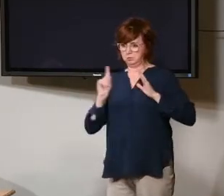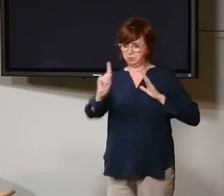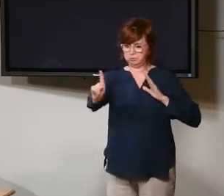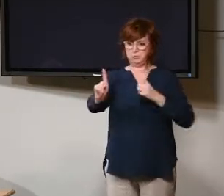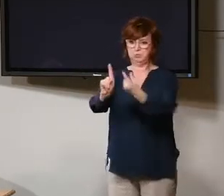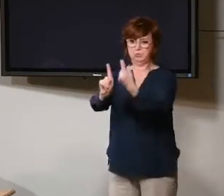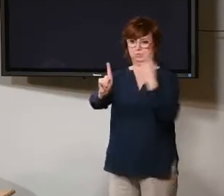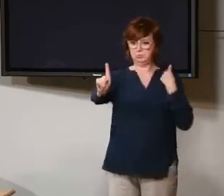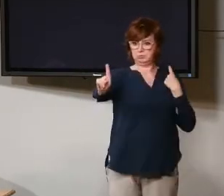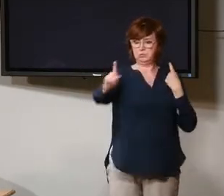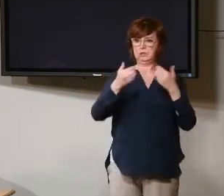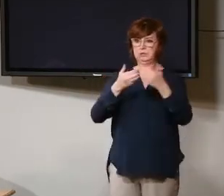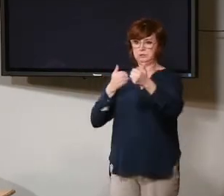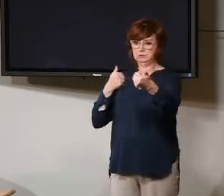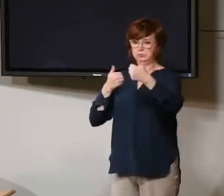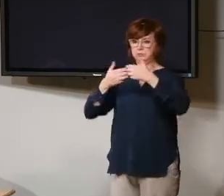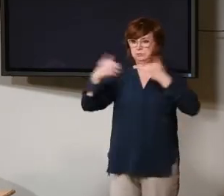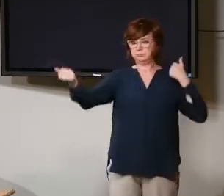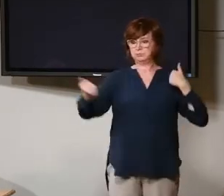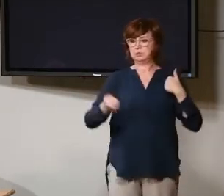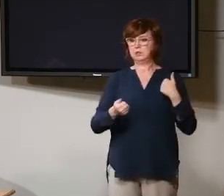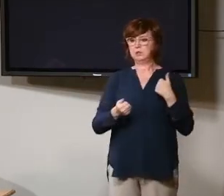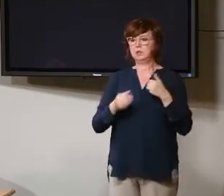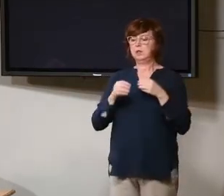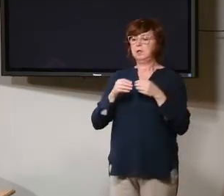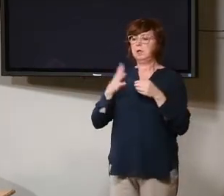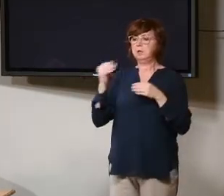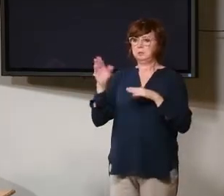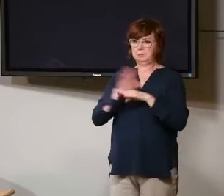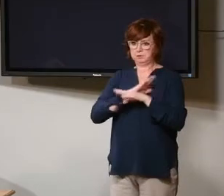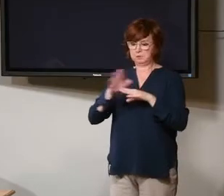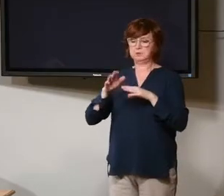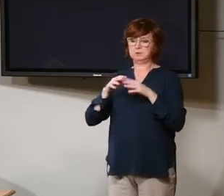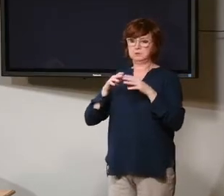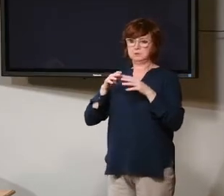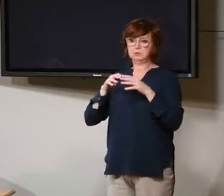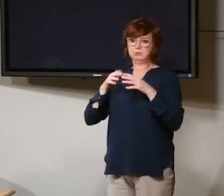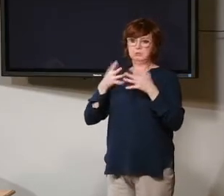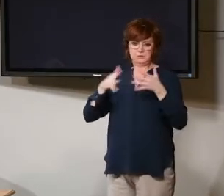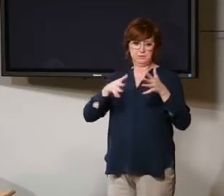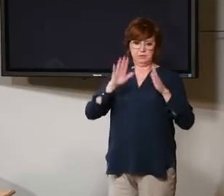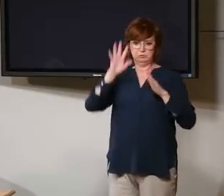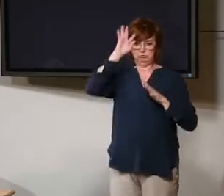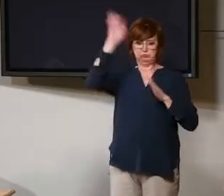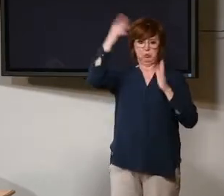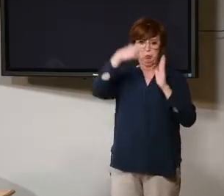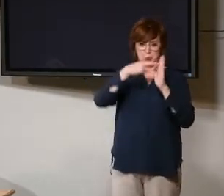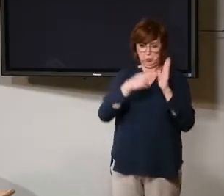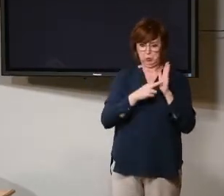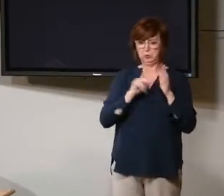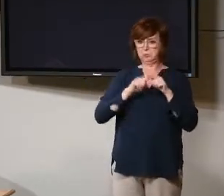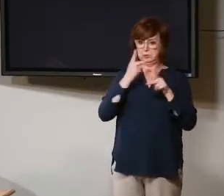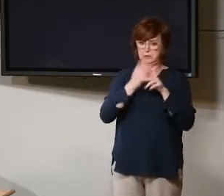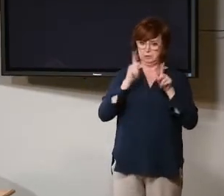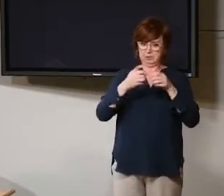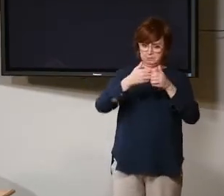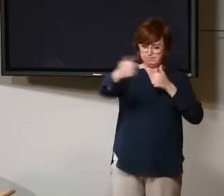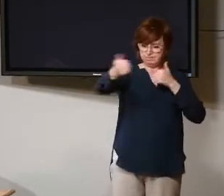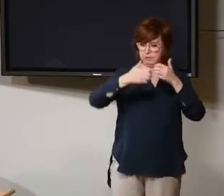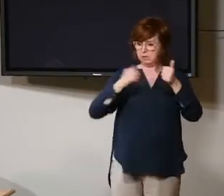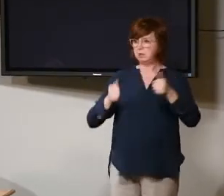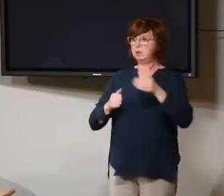that everything happens in a very streamlined way now. Is there a follow-up on the line? Yeah, can you clarify the number